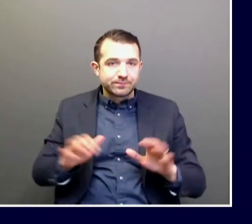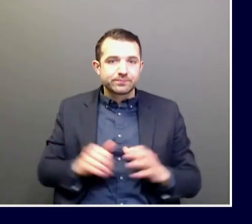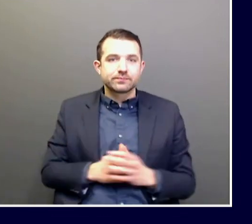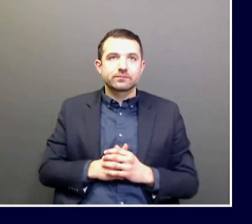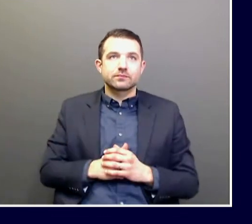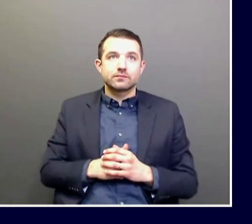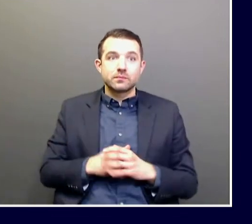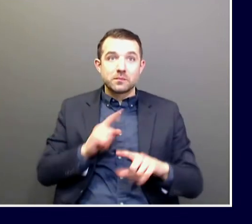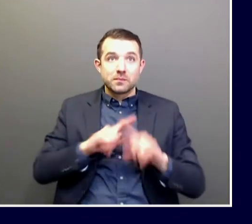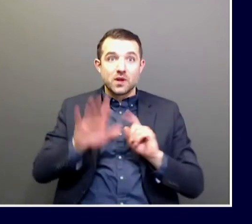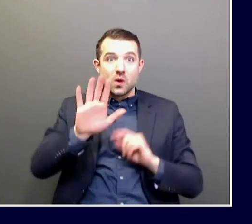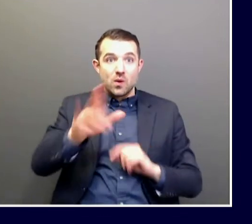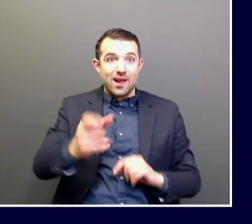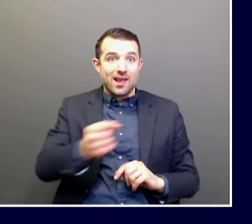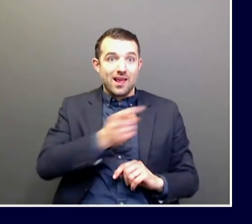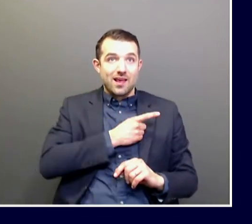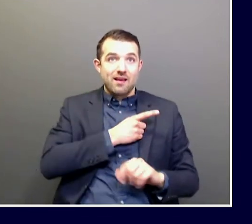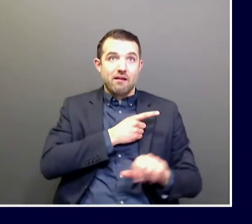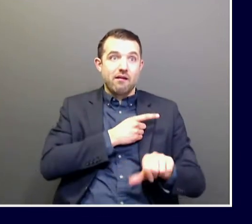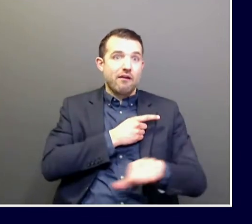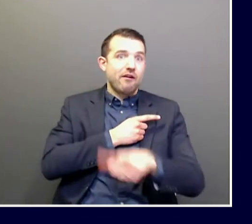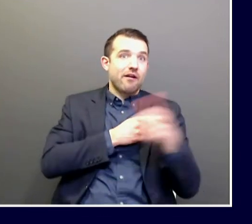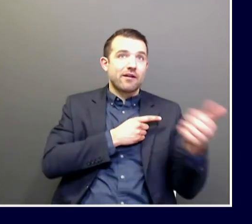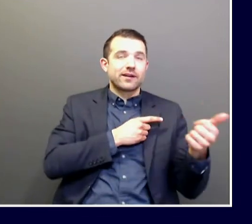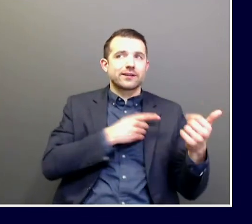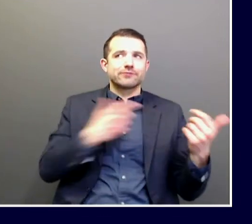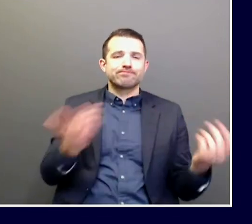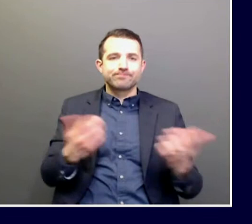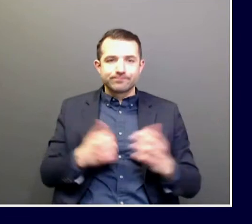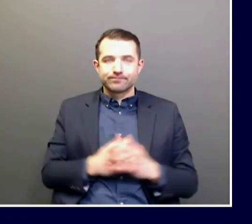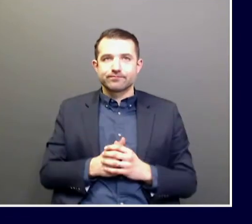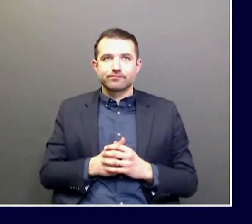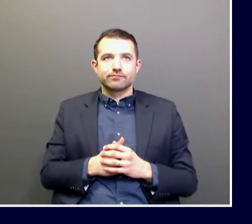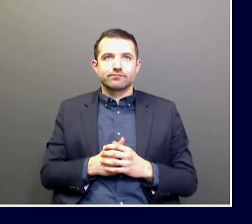question, Joe, I don't want to